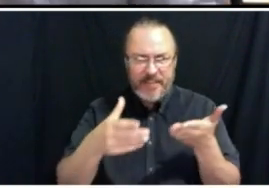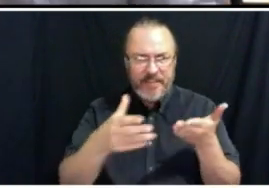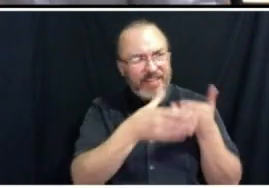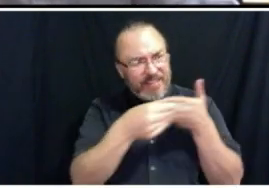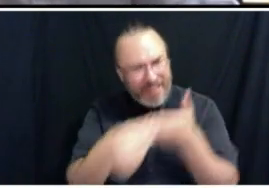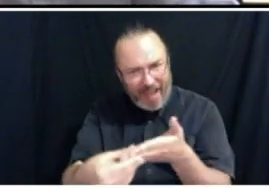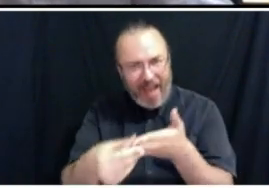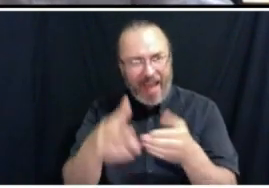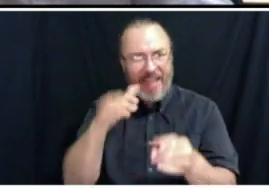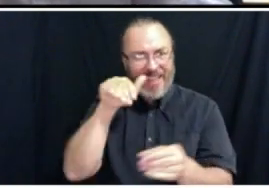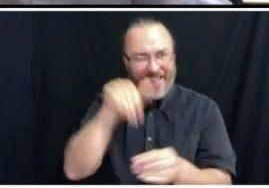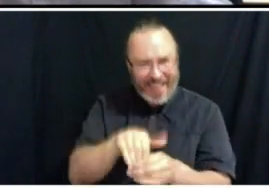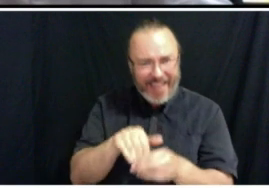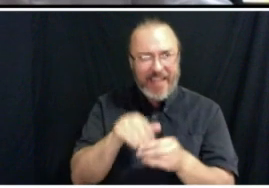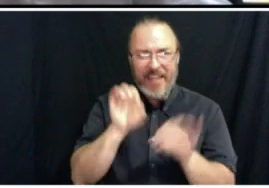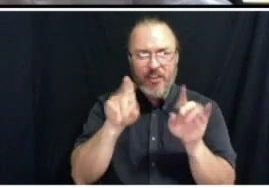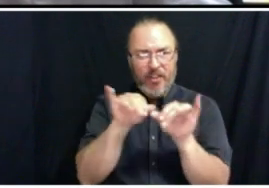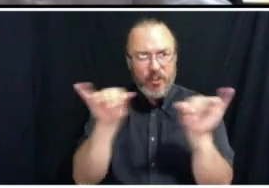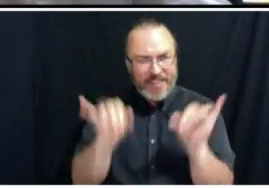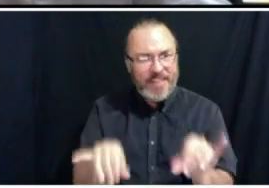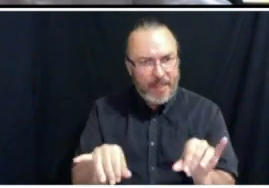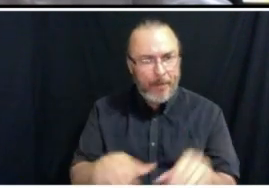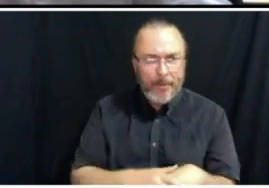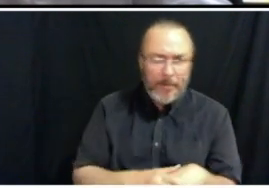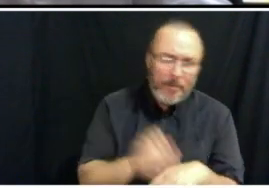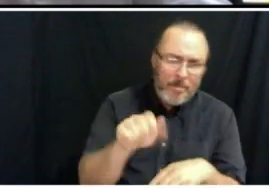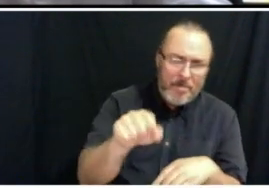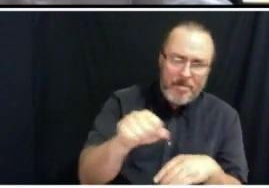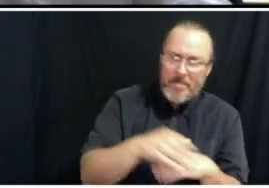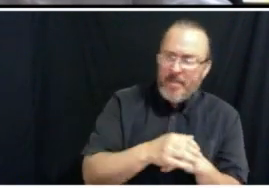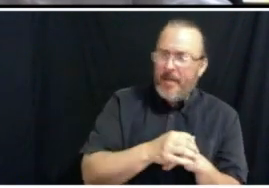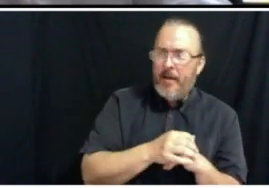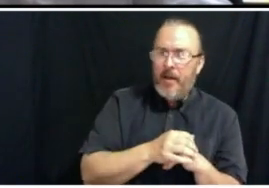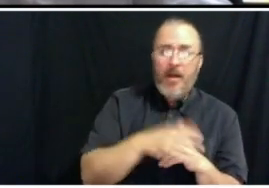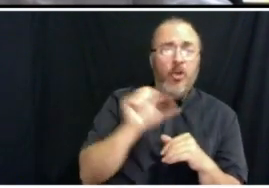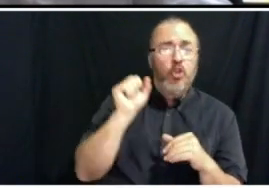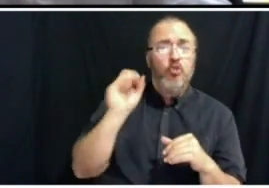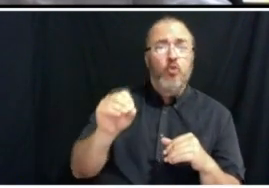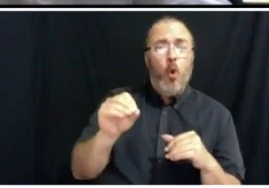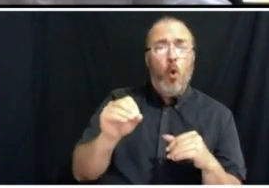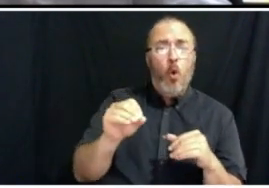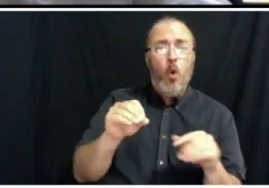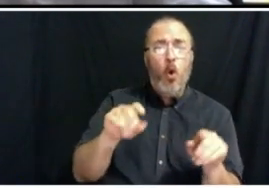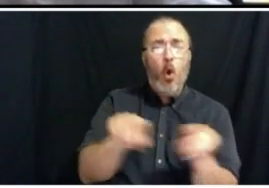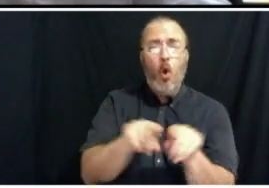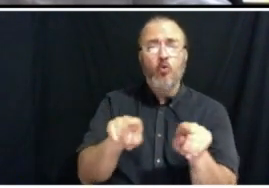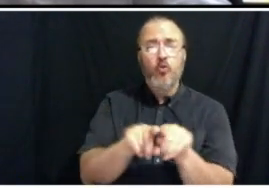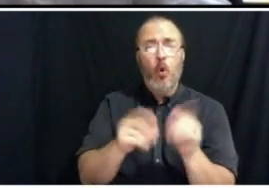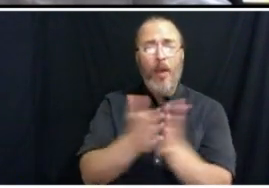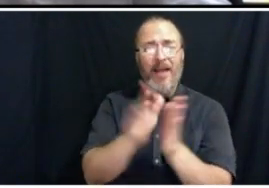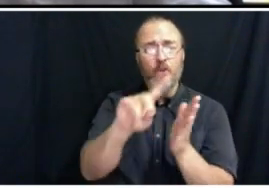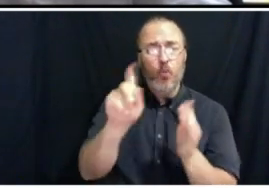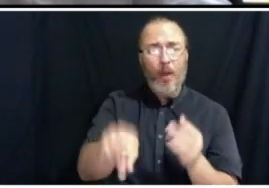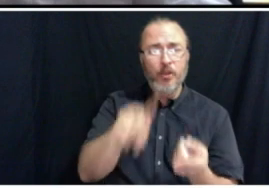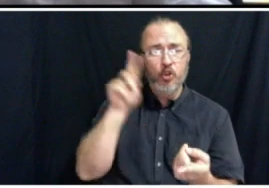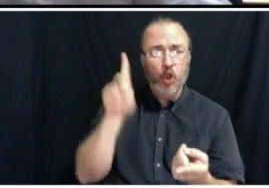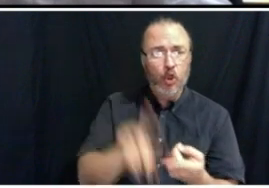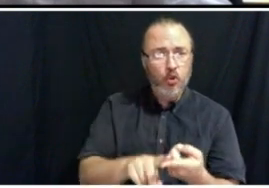education system, the main education system. So I'd like to put a question to Ewan